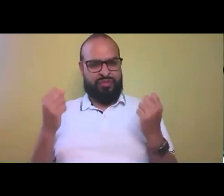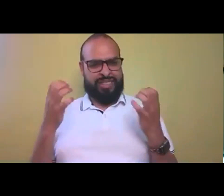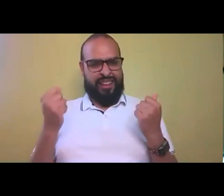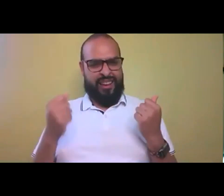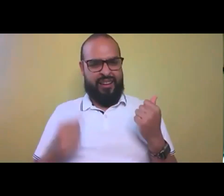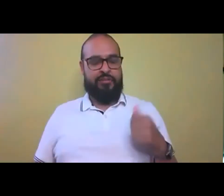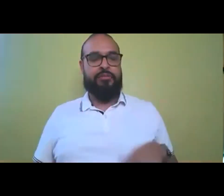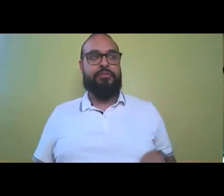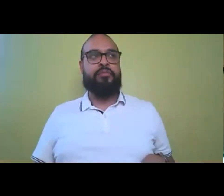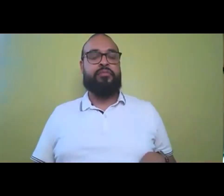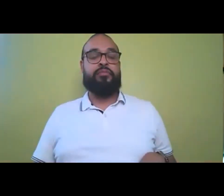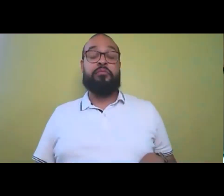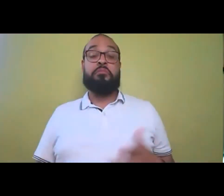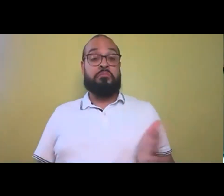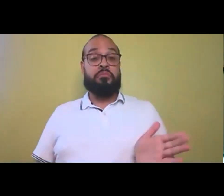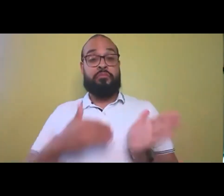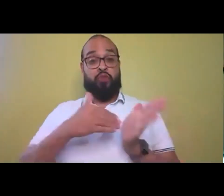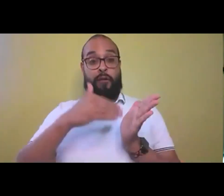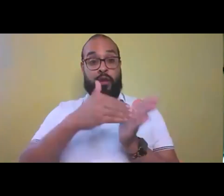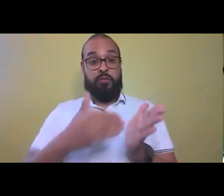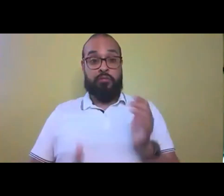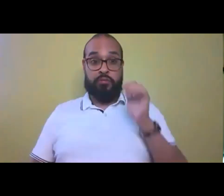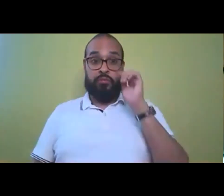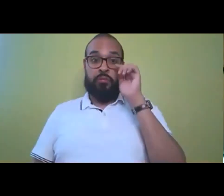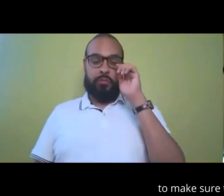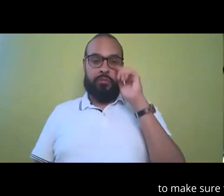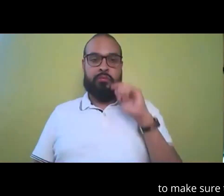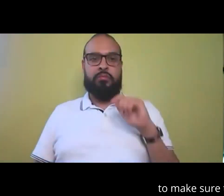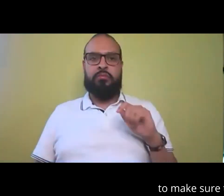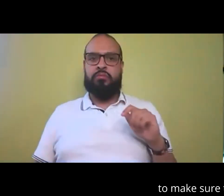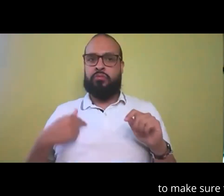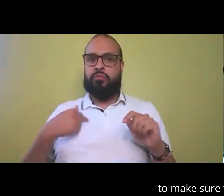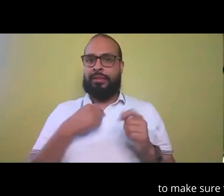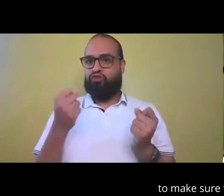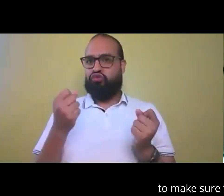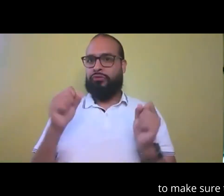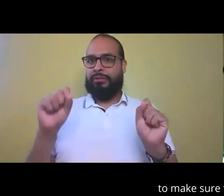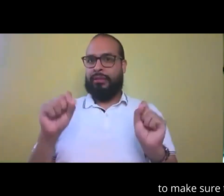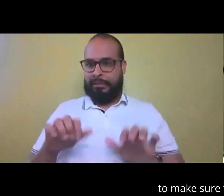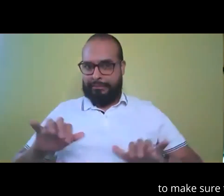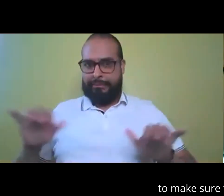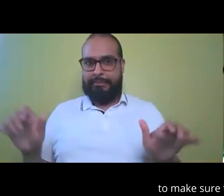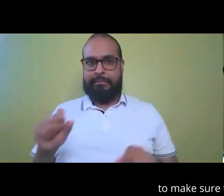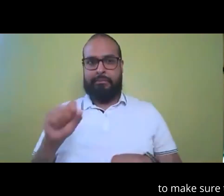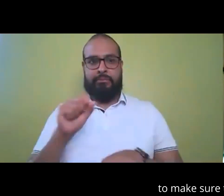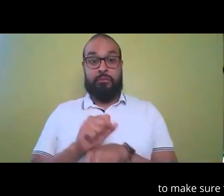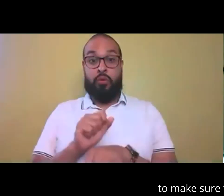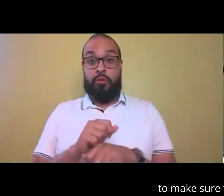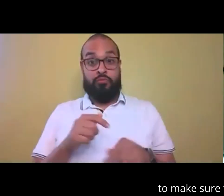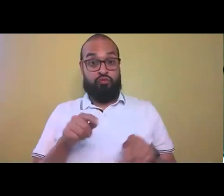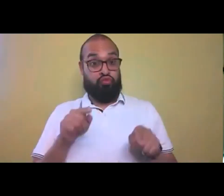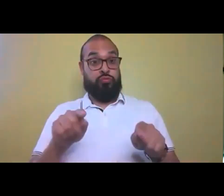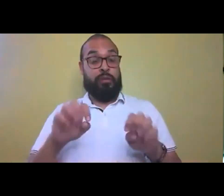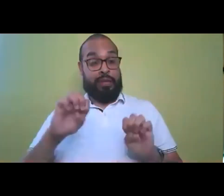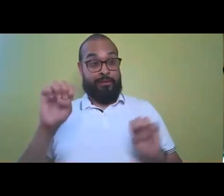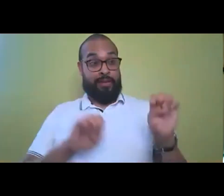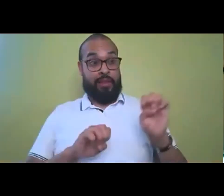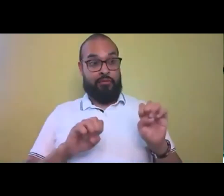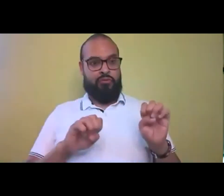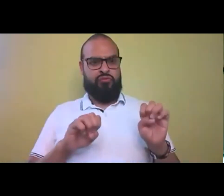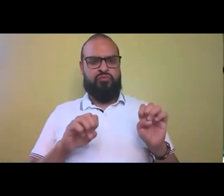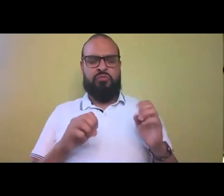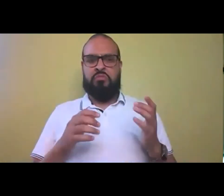so a lot of the time we make efforts to make sure that when we do have those evaluations, that there